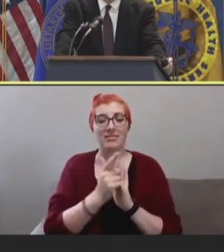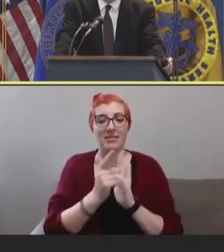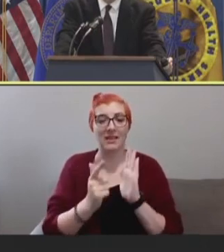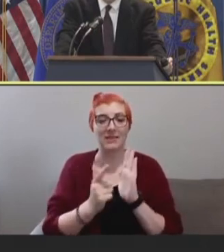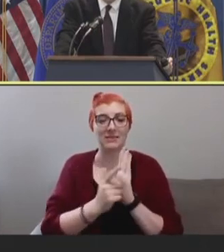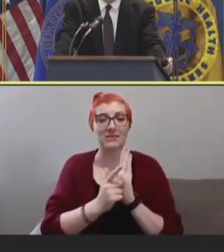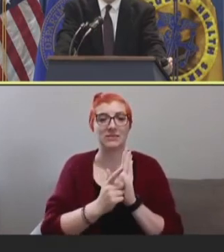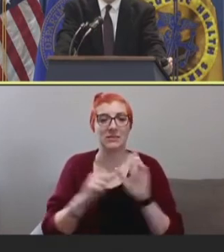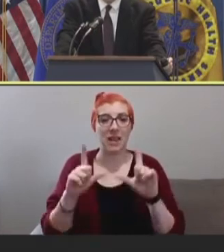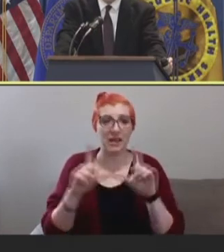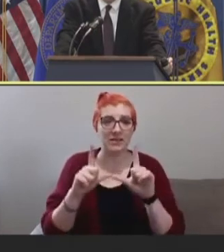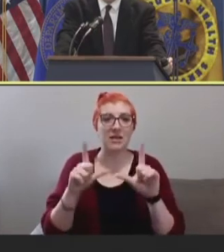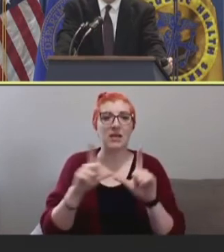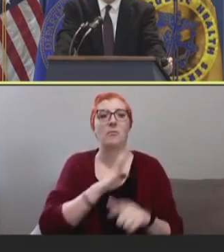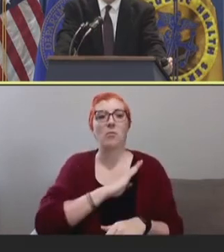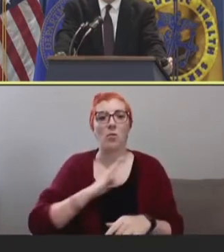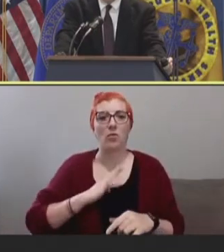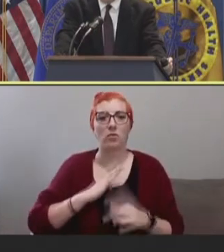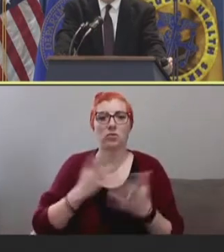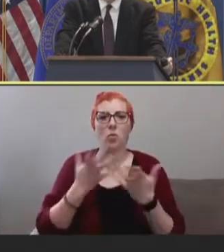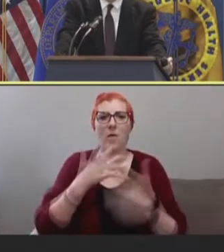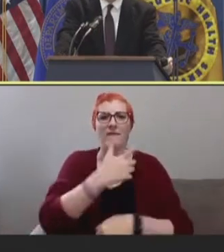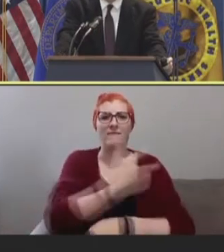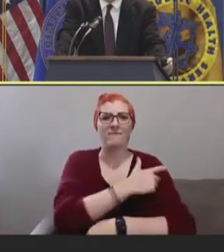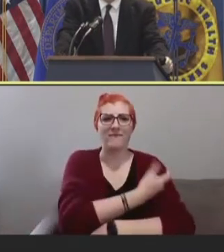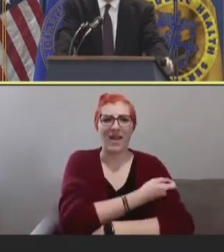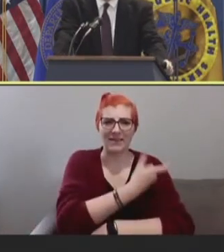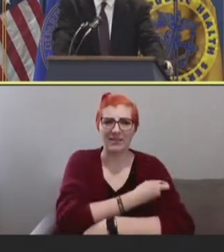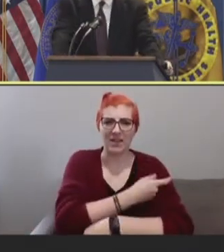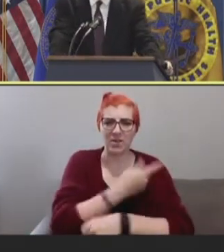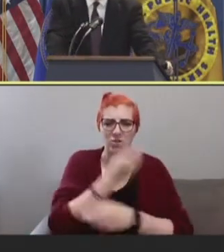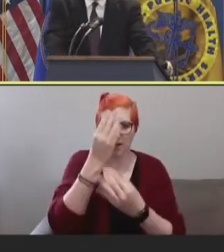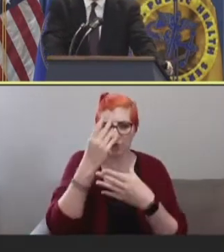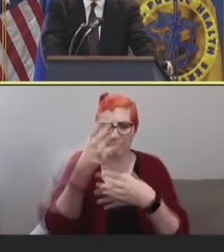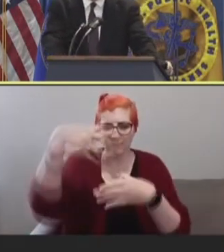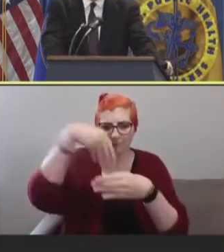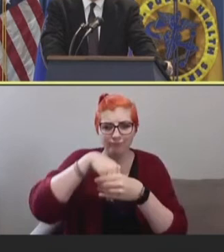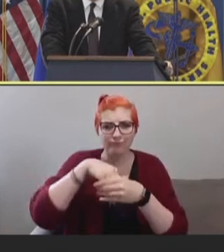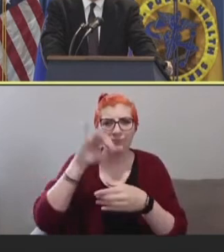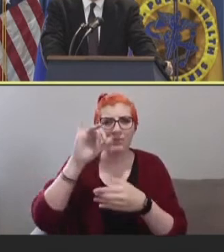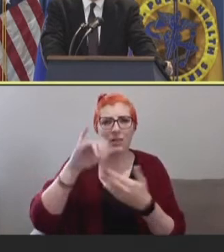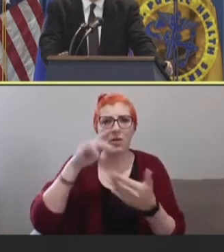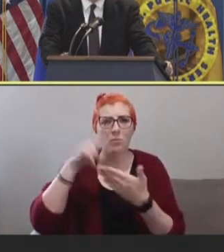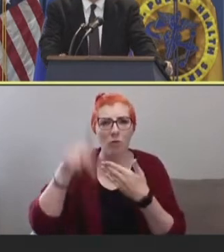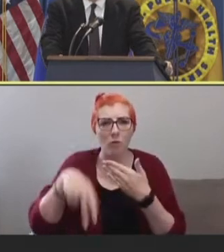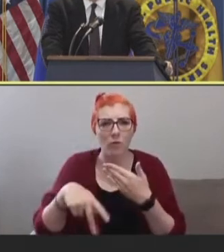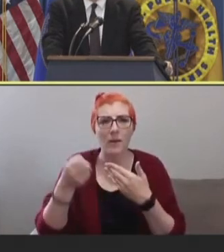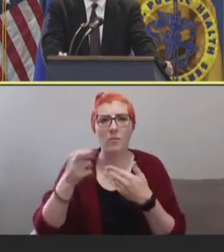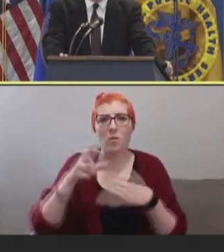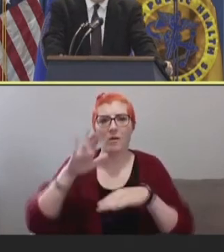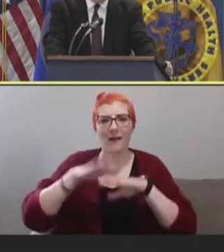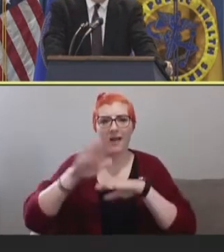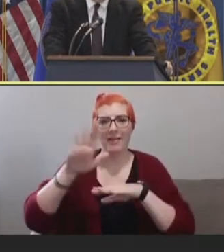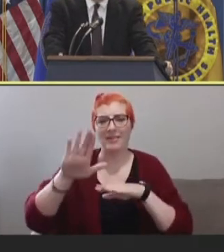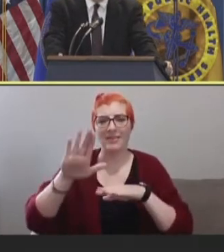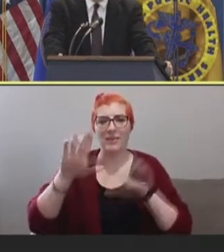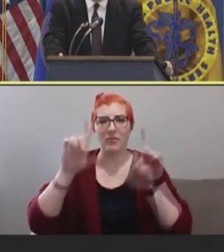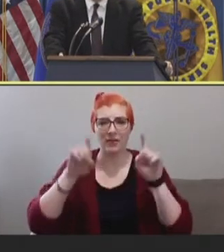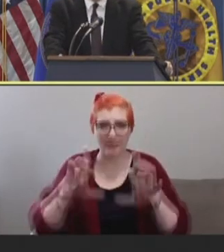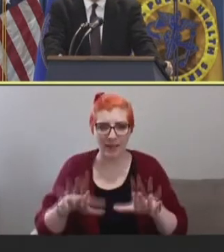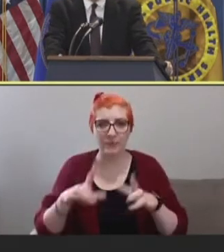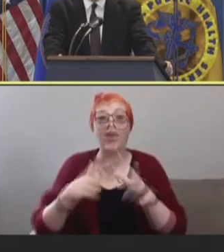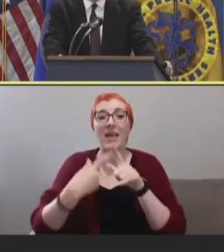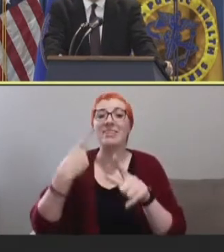exists in their education or training programs or on their certification or recertification exams. HHS should then